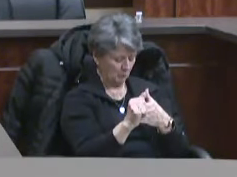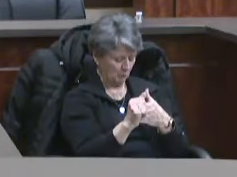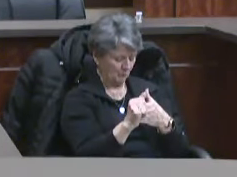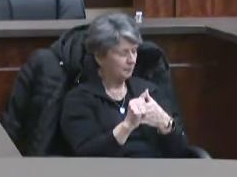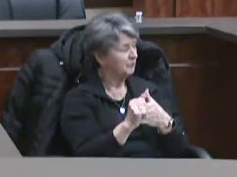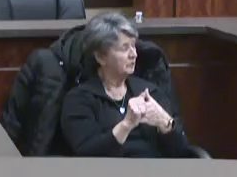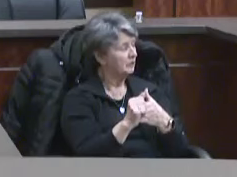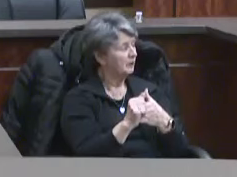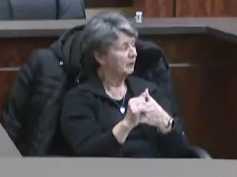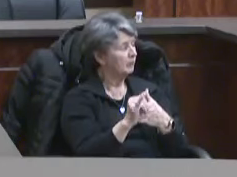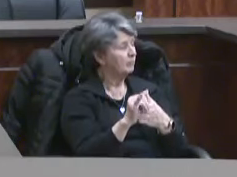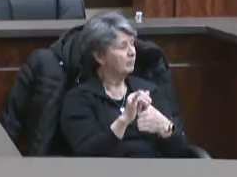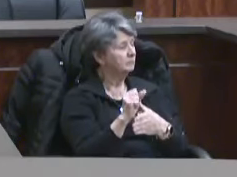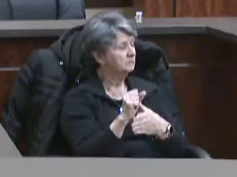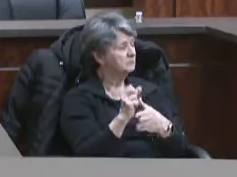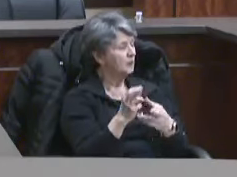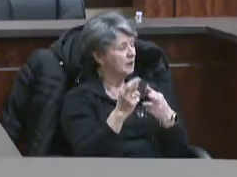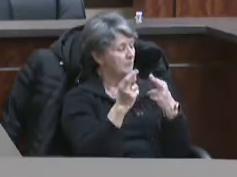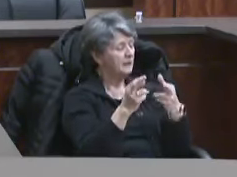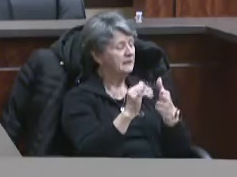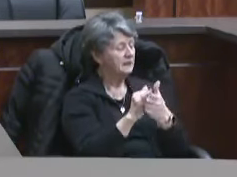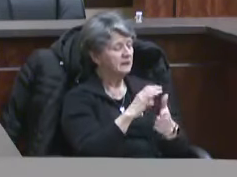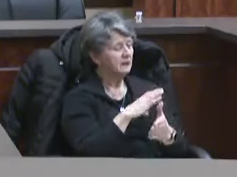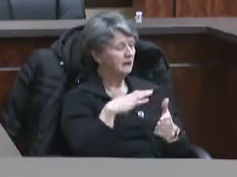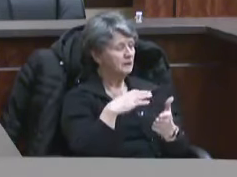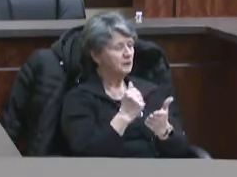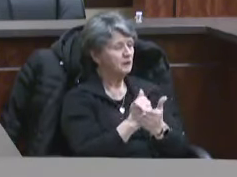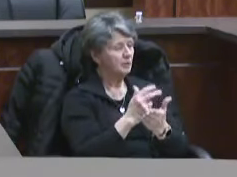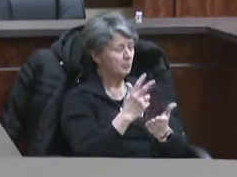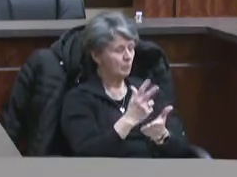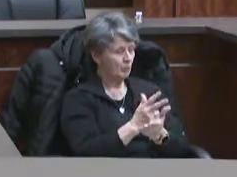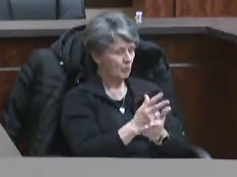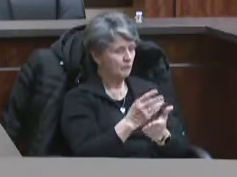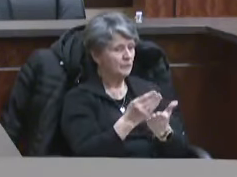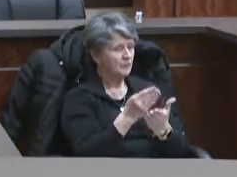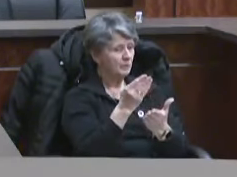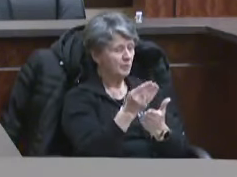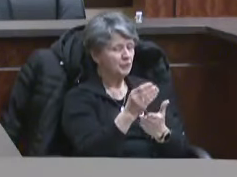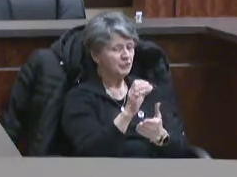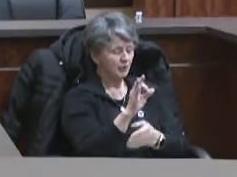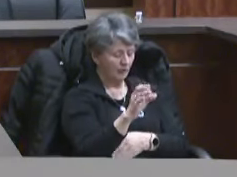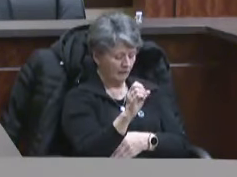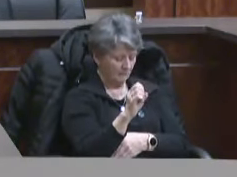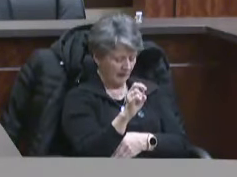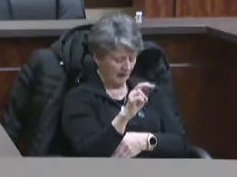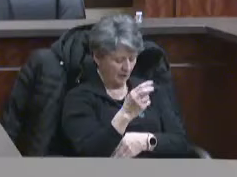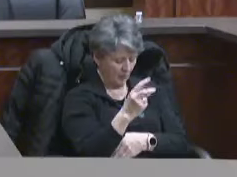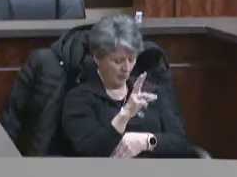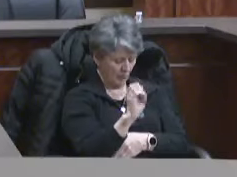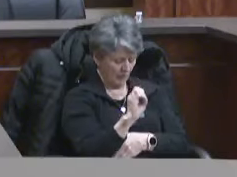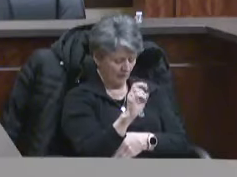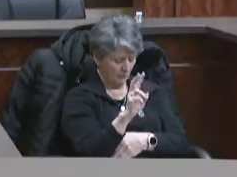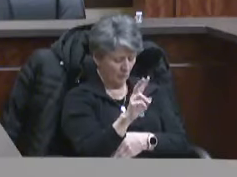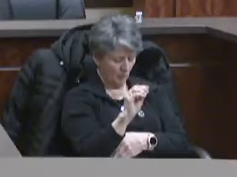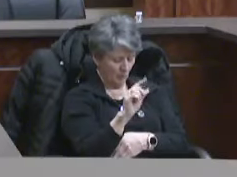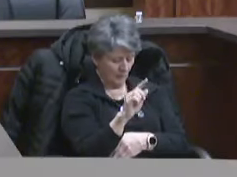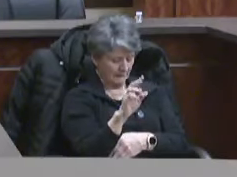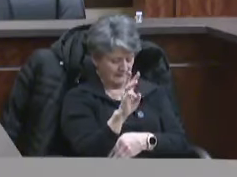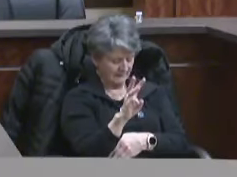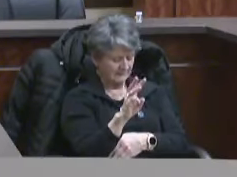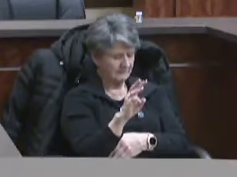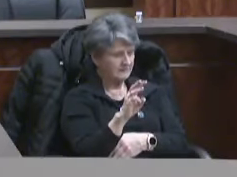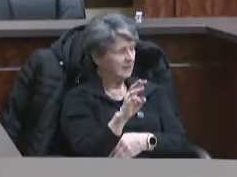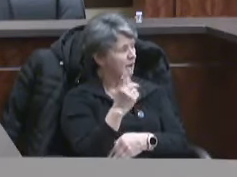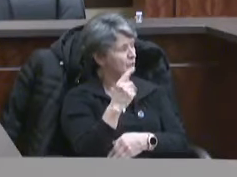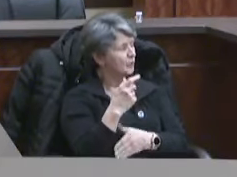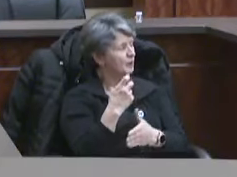It is recommended that the council approve the purchase of EnerGov 2016 Civic Services Solution for the price